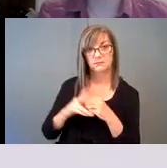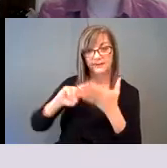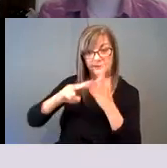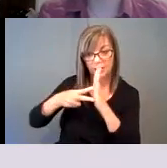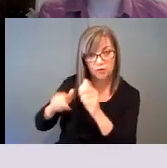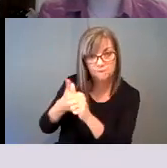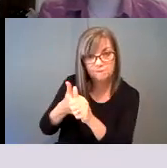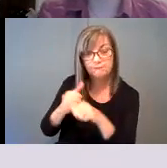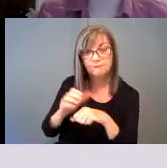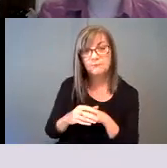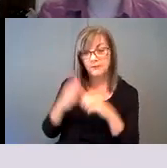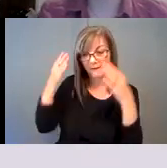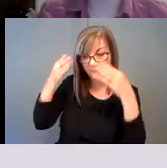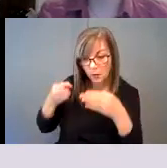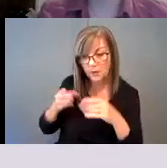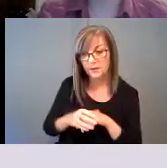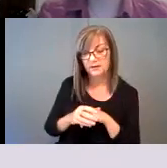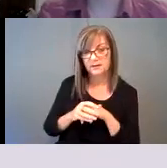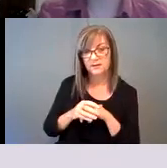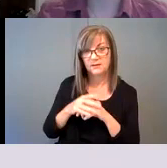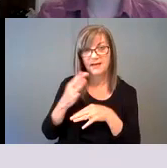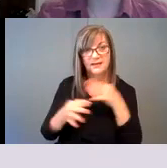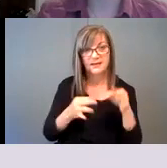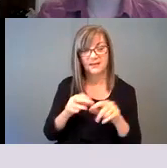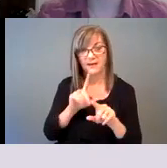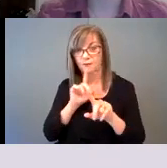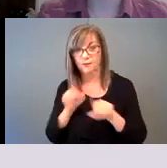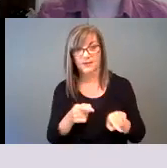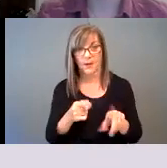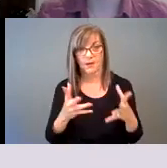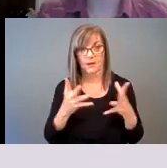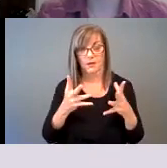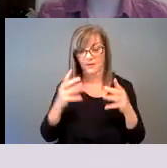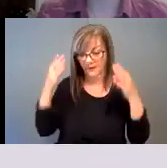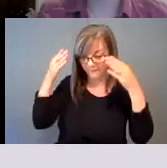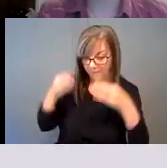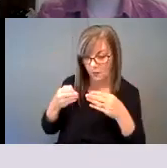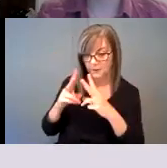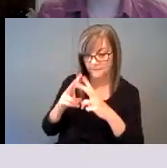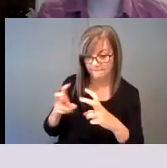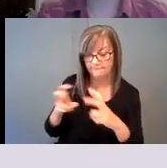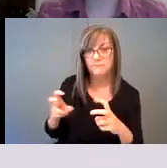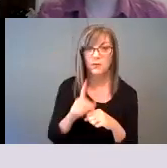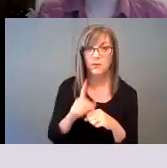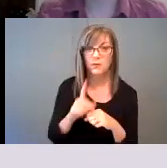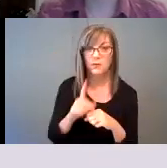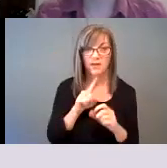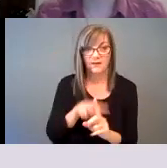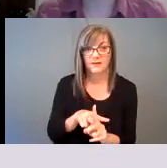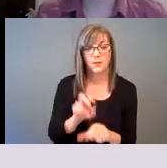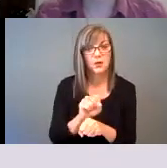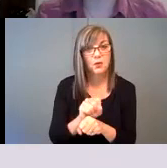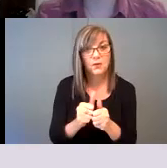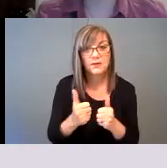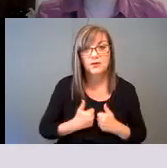versus reacting, which I think is really applicable to if you're working with survivors. Is there anything that